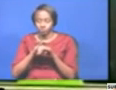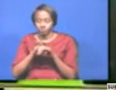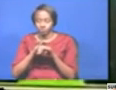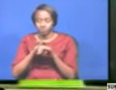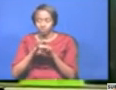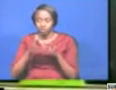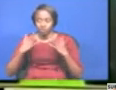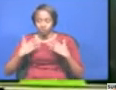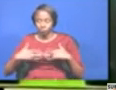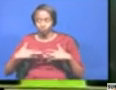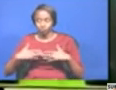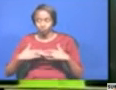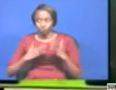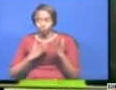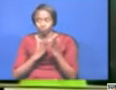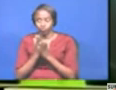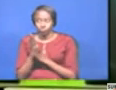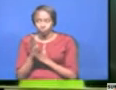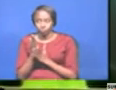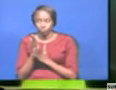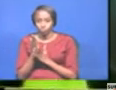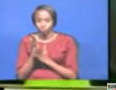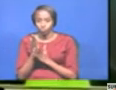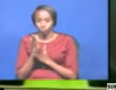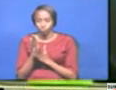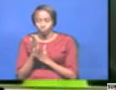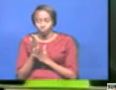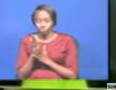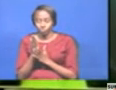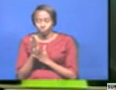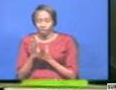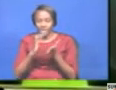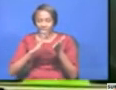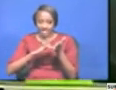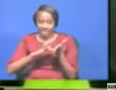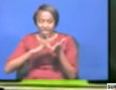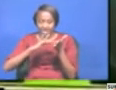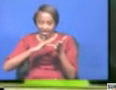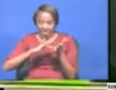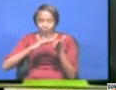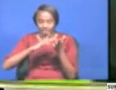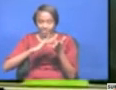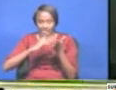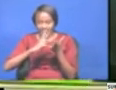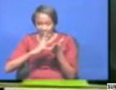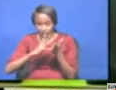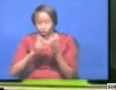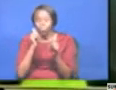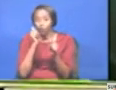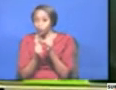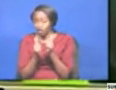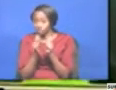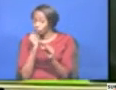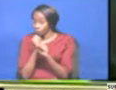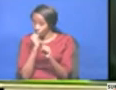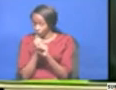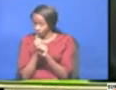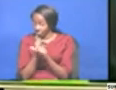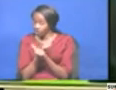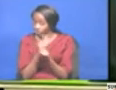is based on the verification of the KIMS kits, which were functional during the process of